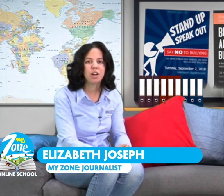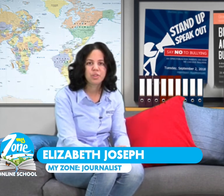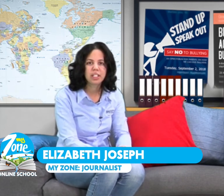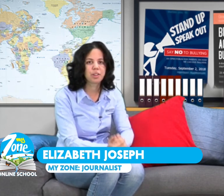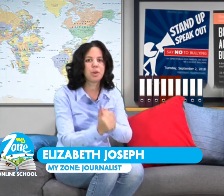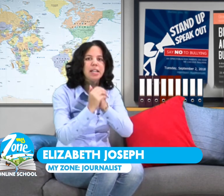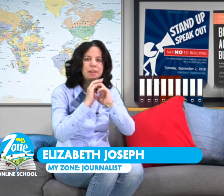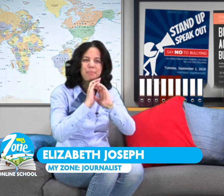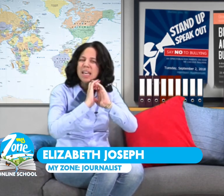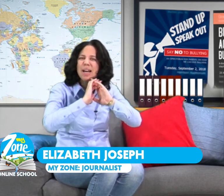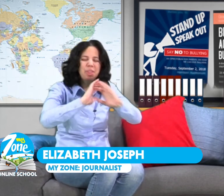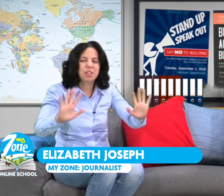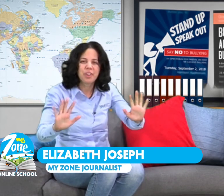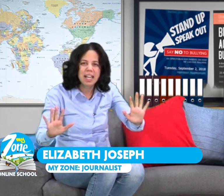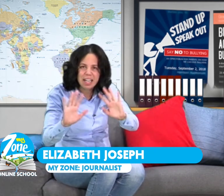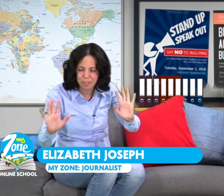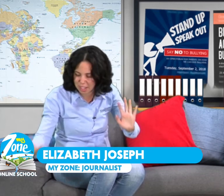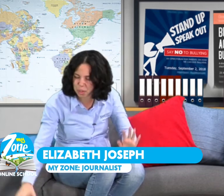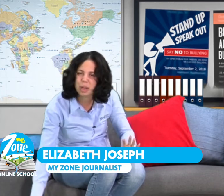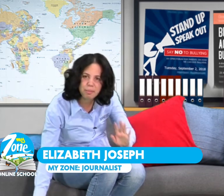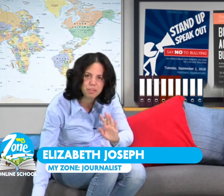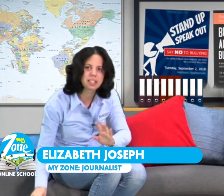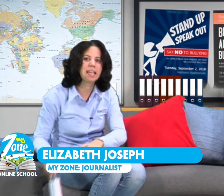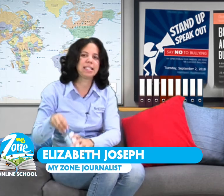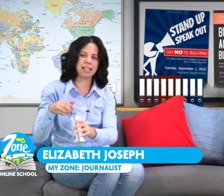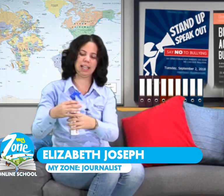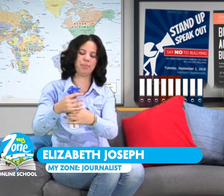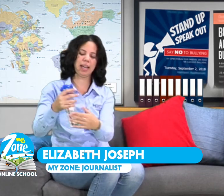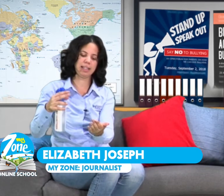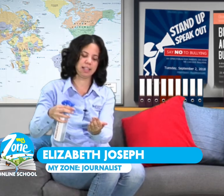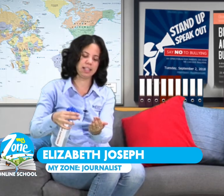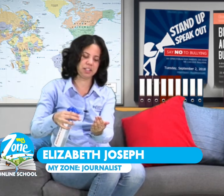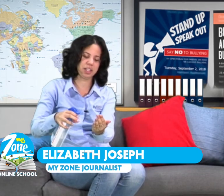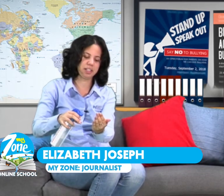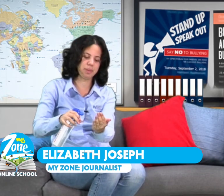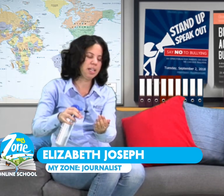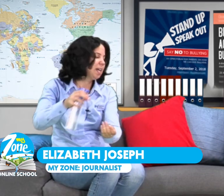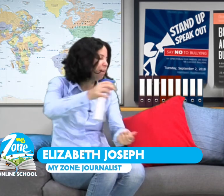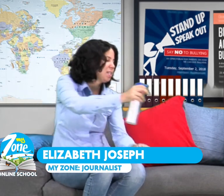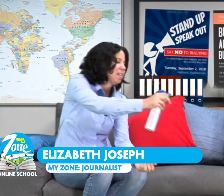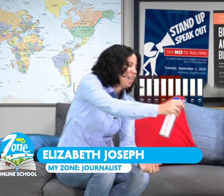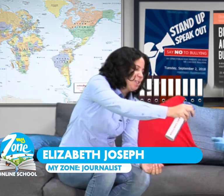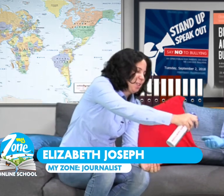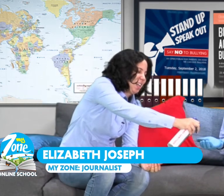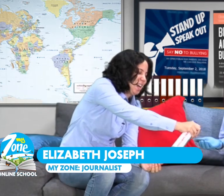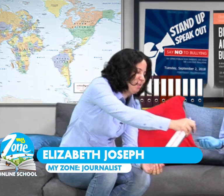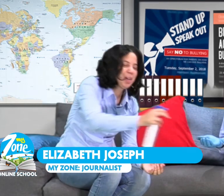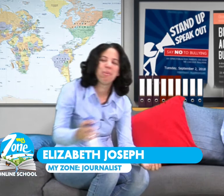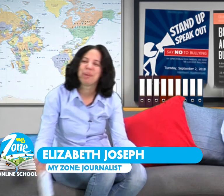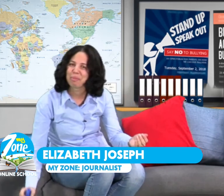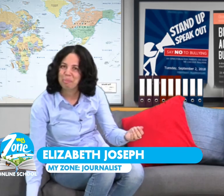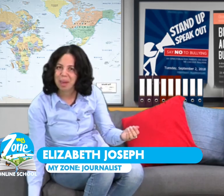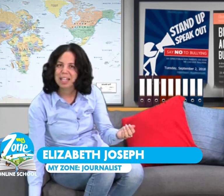Mr. Oswald. So without any further ado, let me first sanitize my hands, ladies and gentlemen. Let me sanitize your